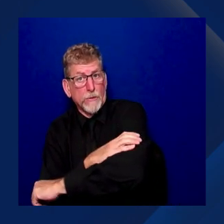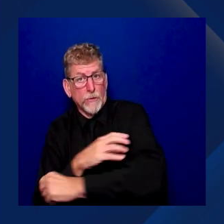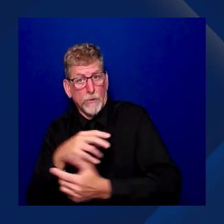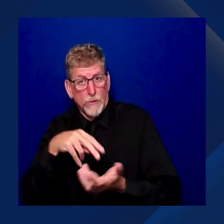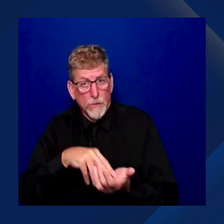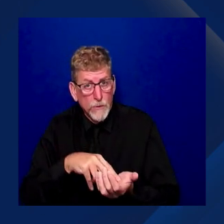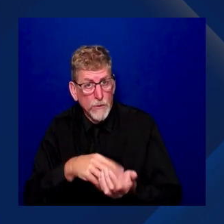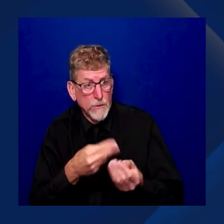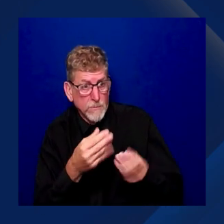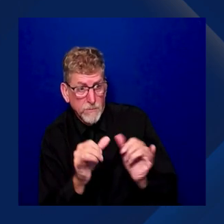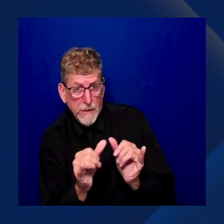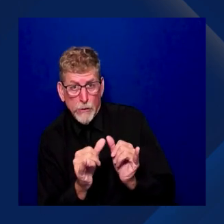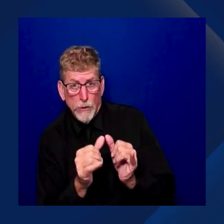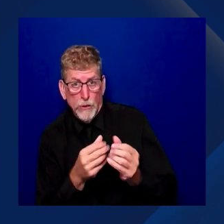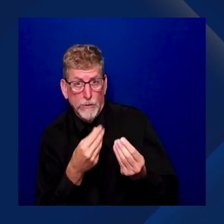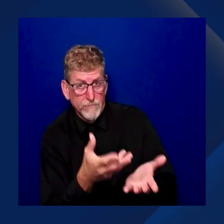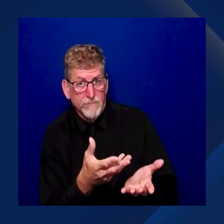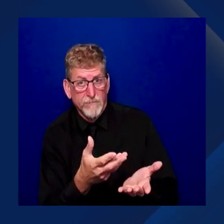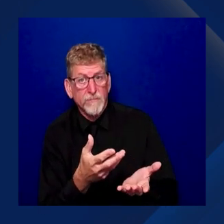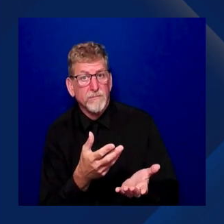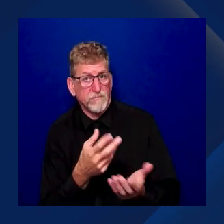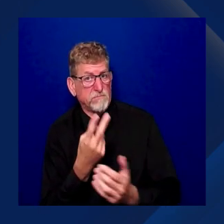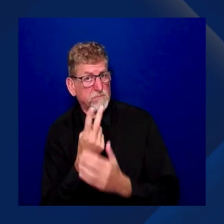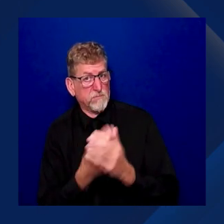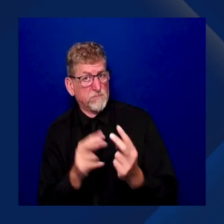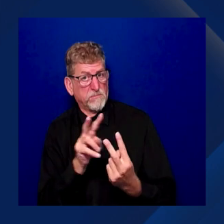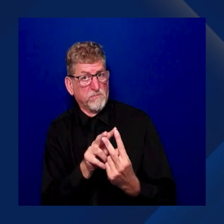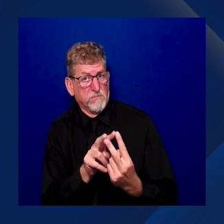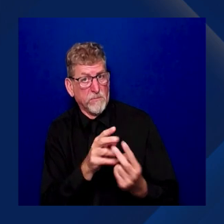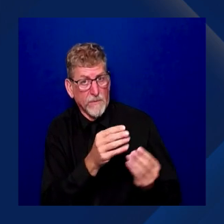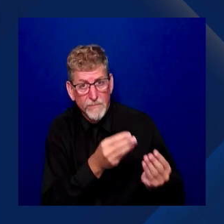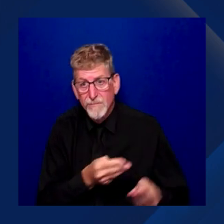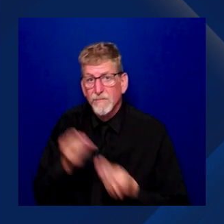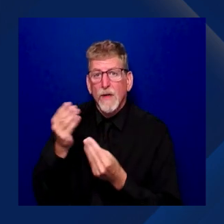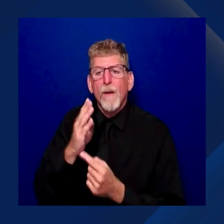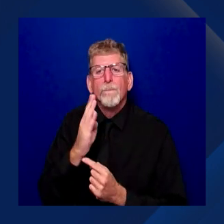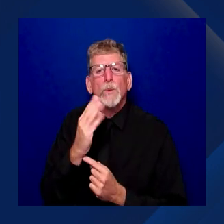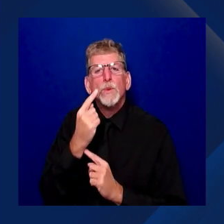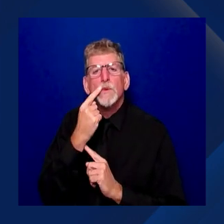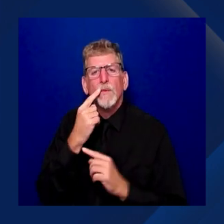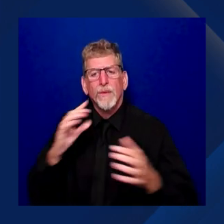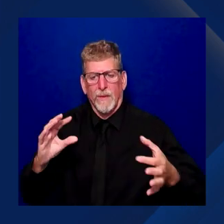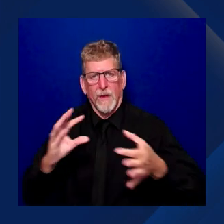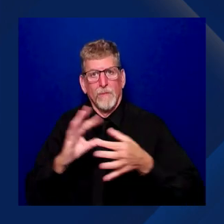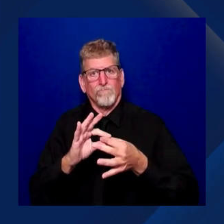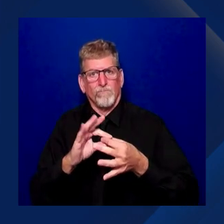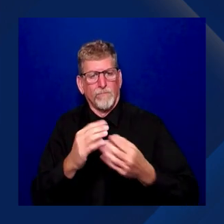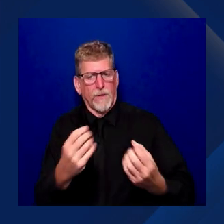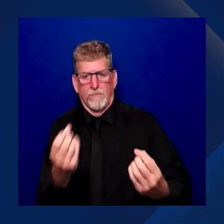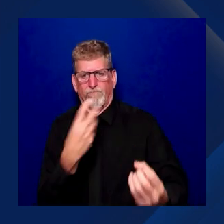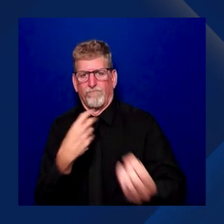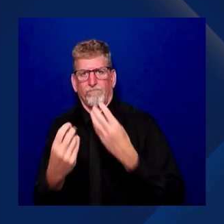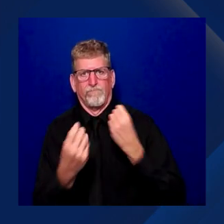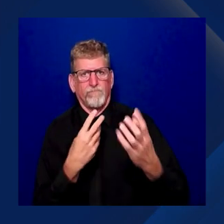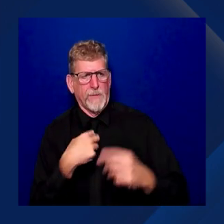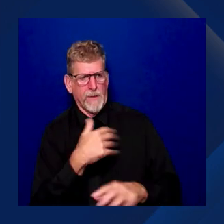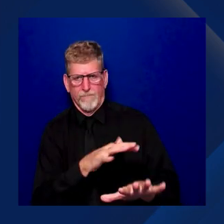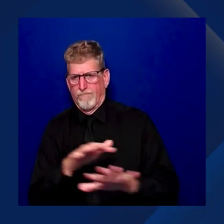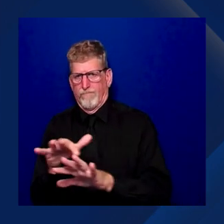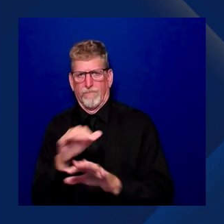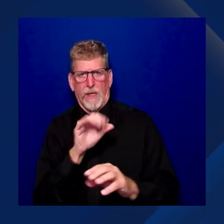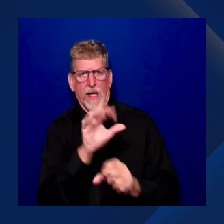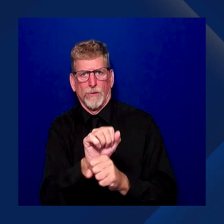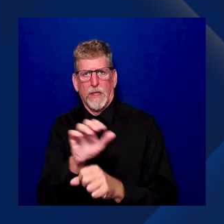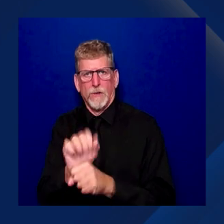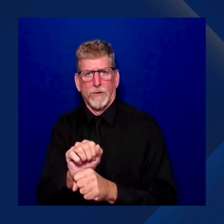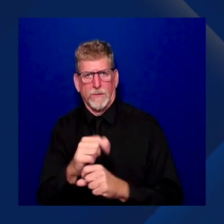can tell you that through this program, I have been able to diagnose mothers with preeclampsia in between their traditional visits. And I can tell